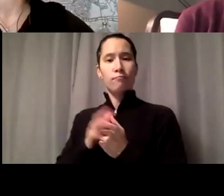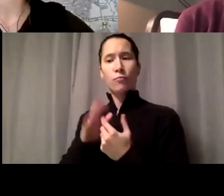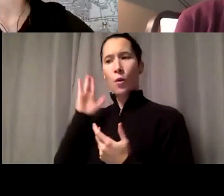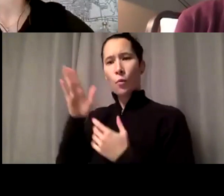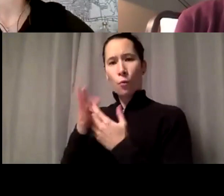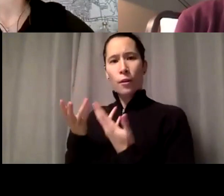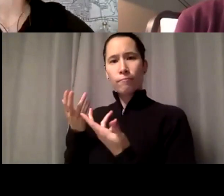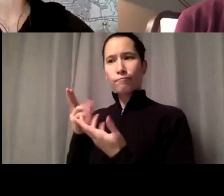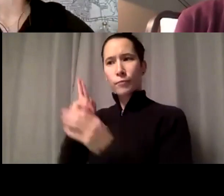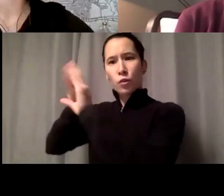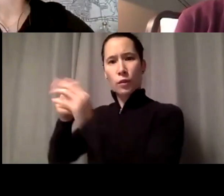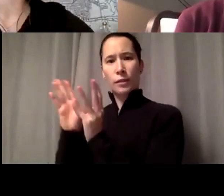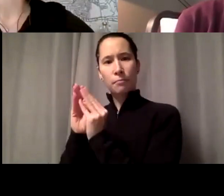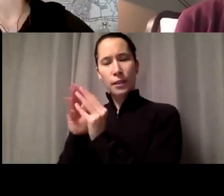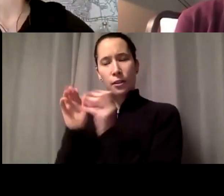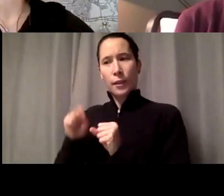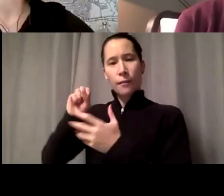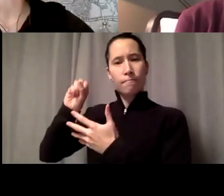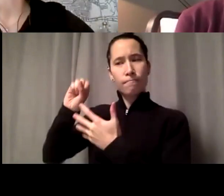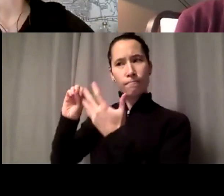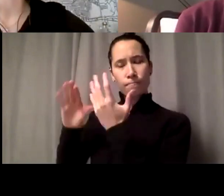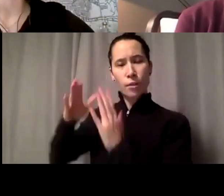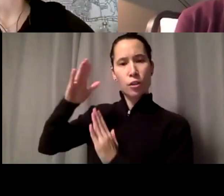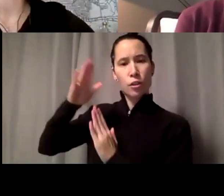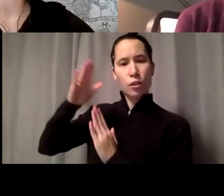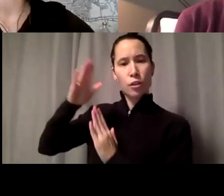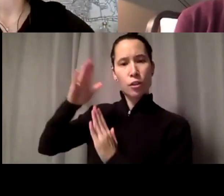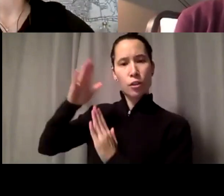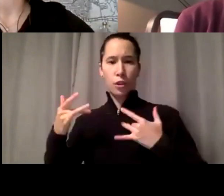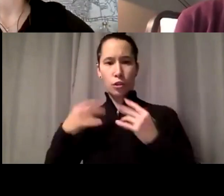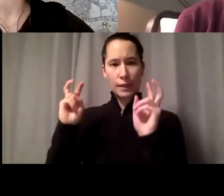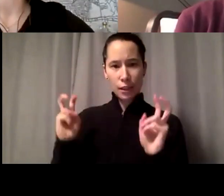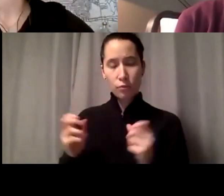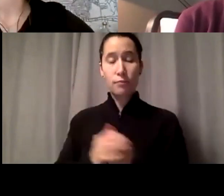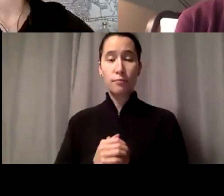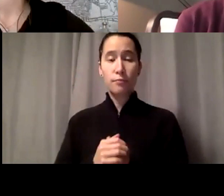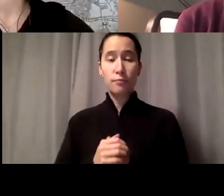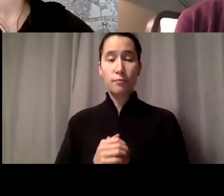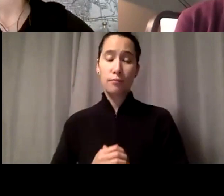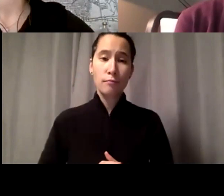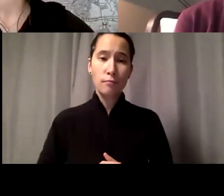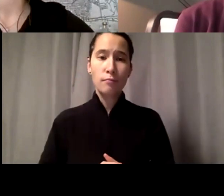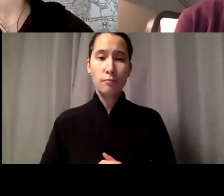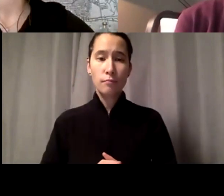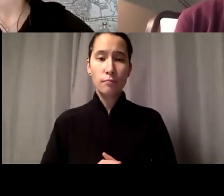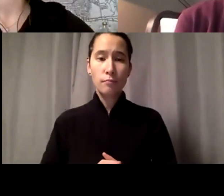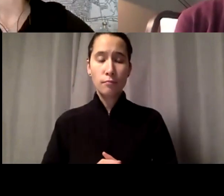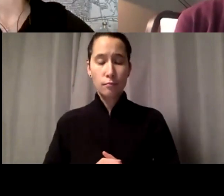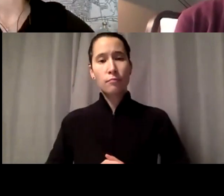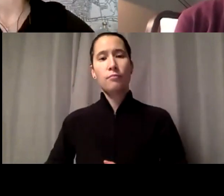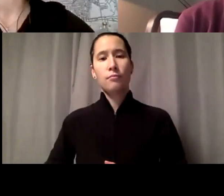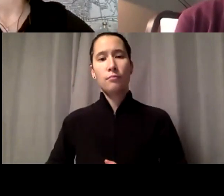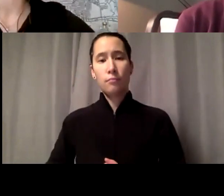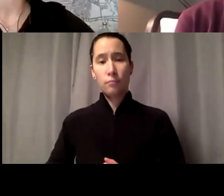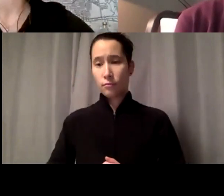getting traction on these issues. As you can appreciate, these are very